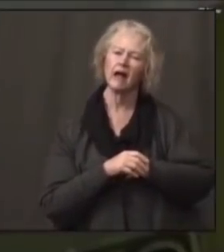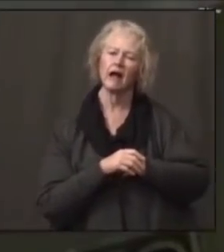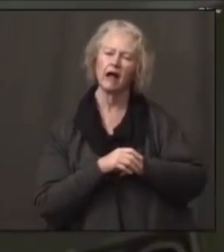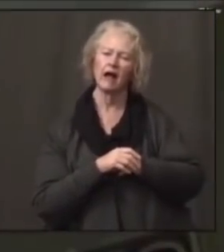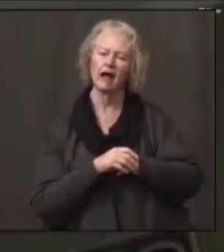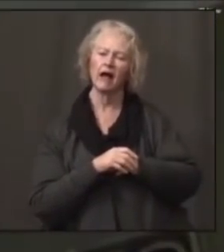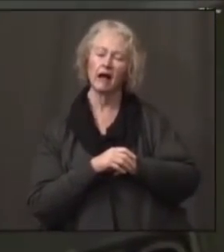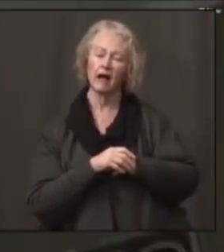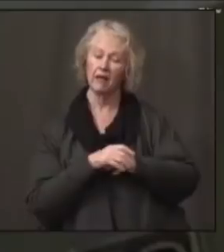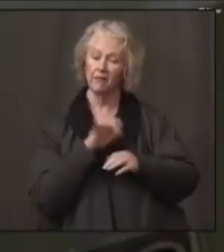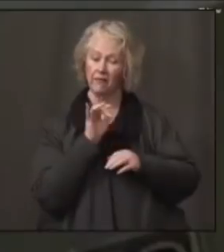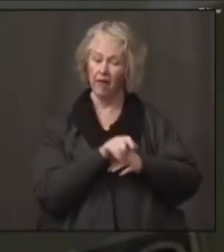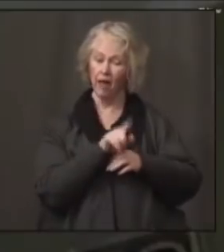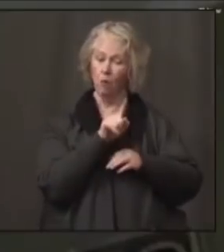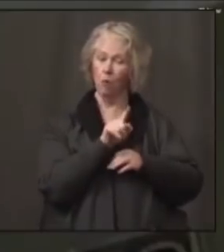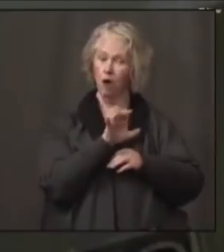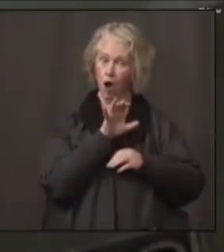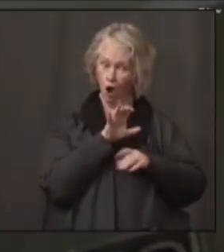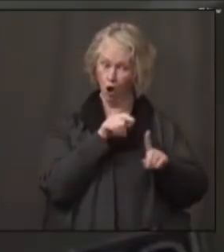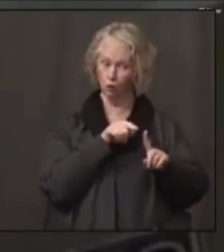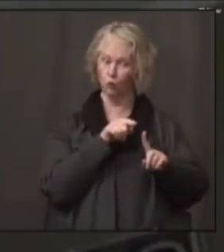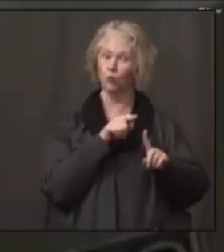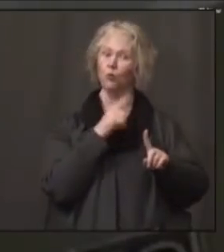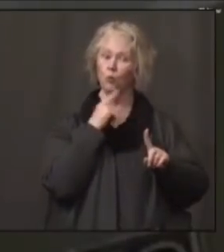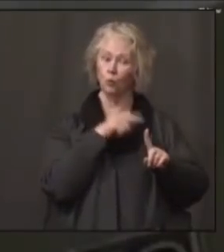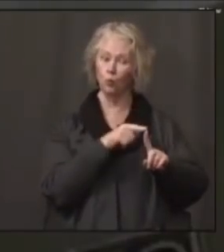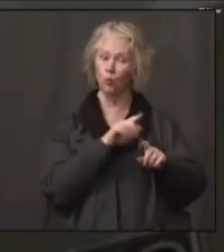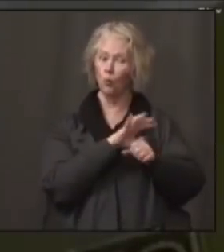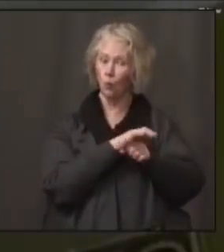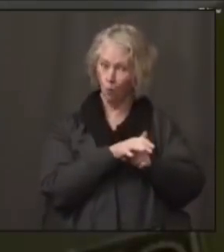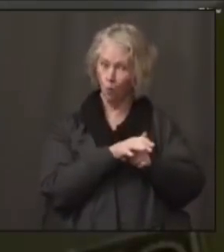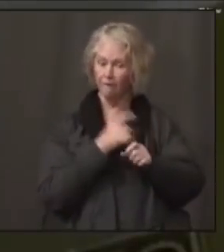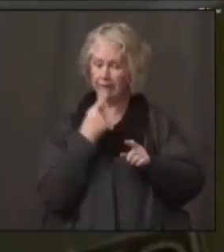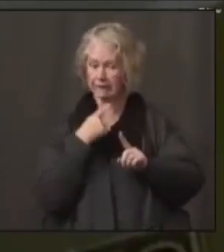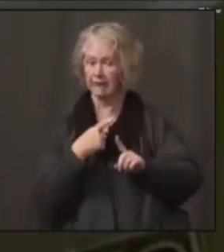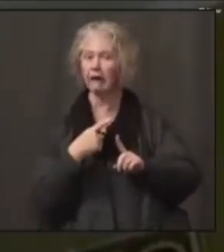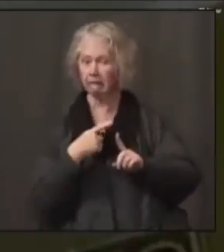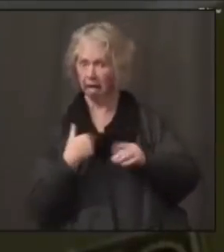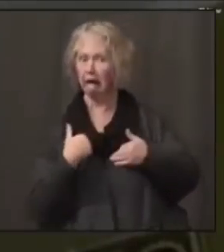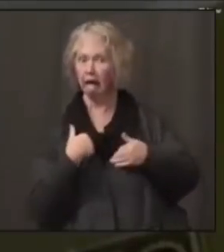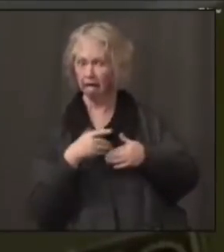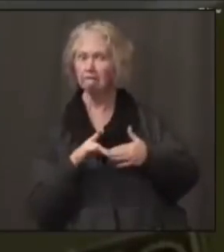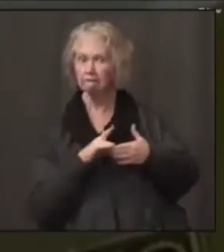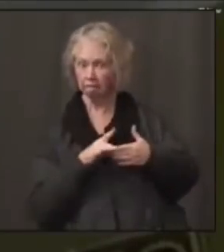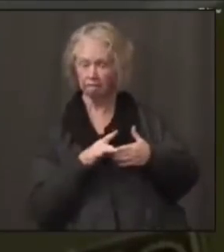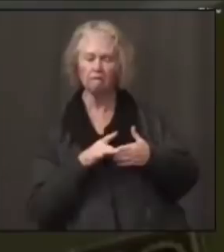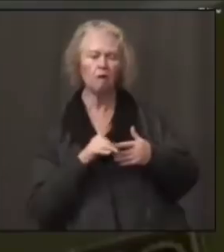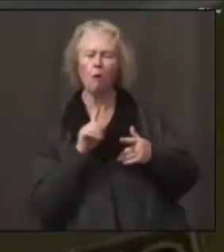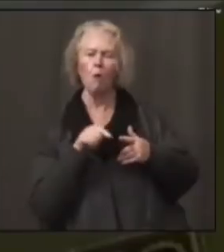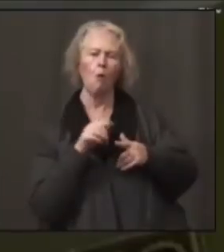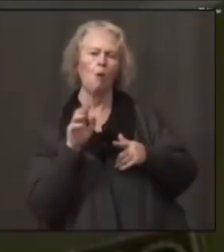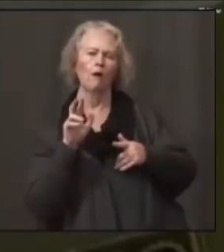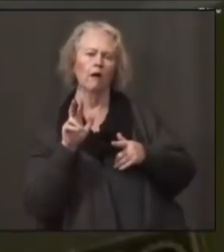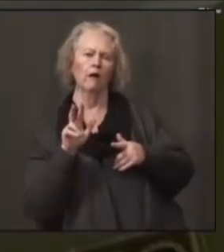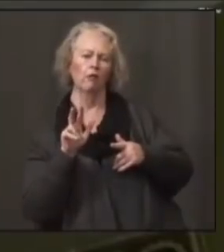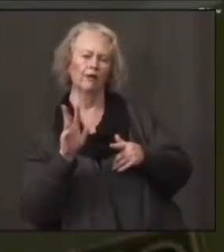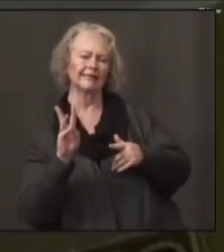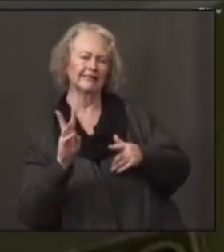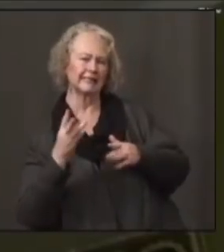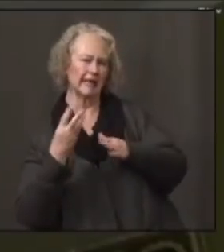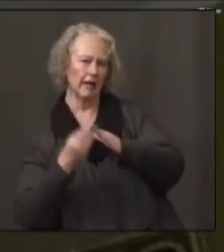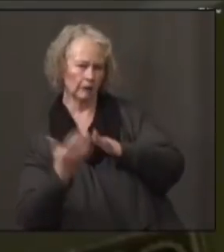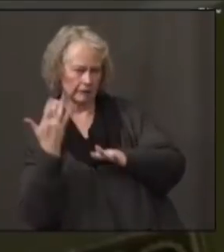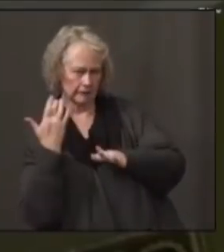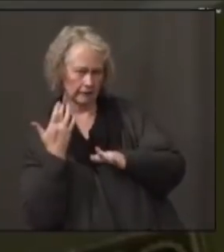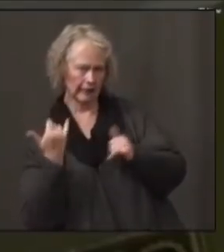the 100 that were COVID positive, only 36 remain out right now. So we're okay on our workforce. Our people come in, the men and